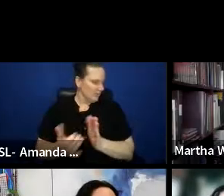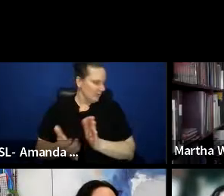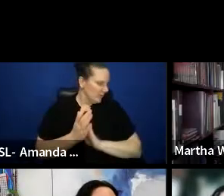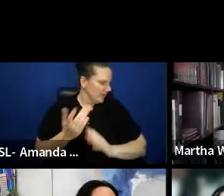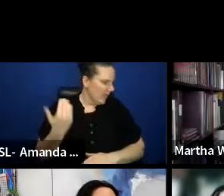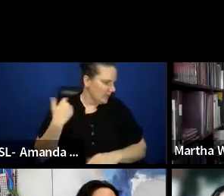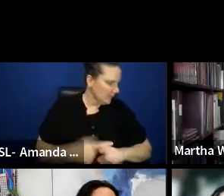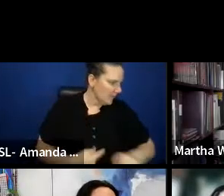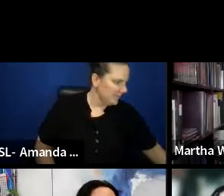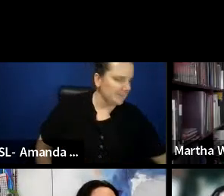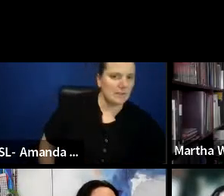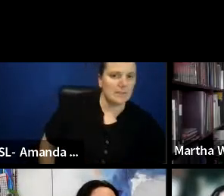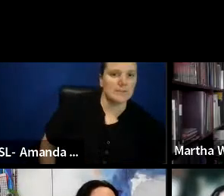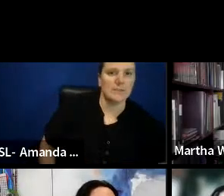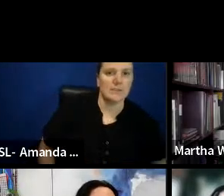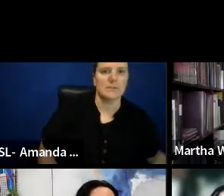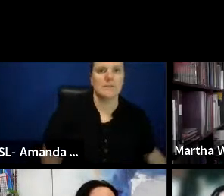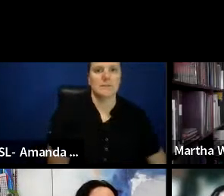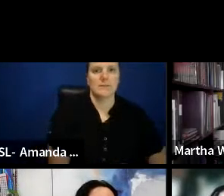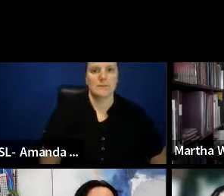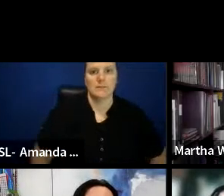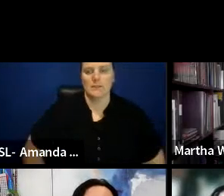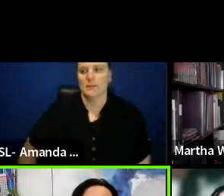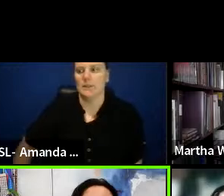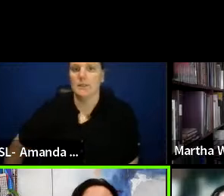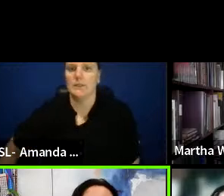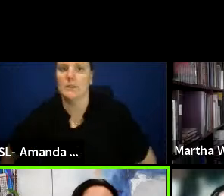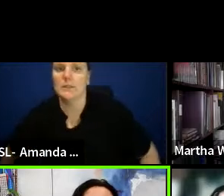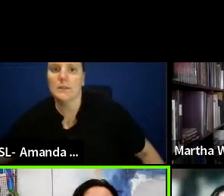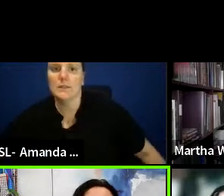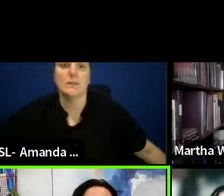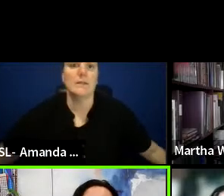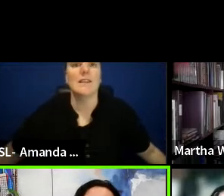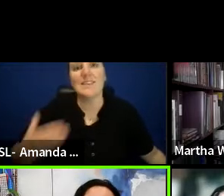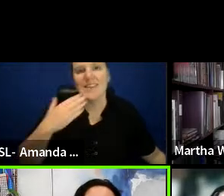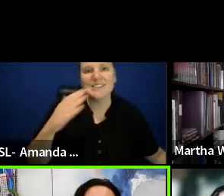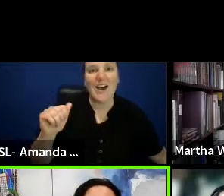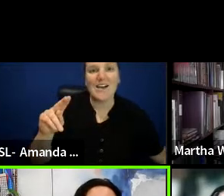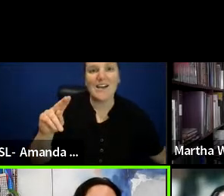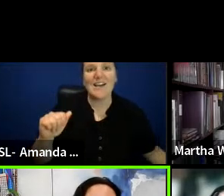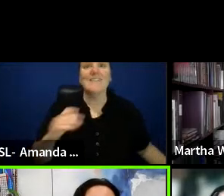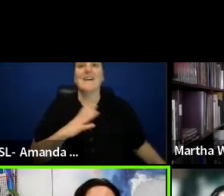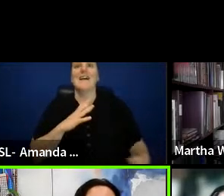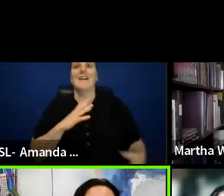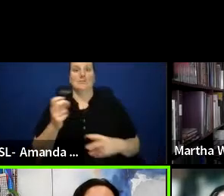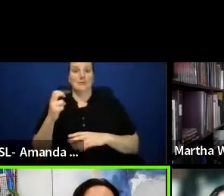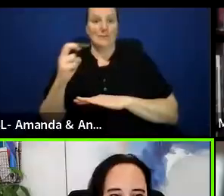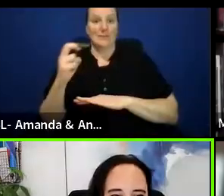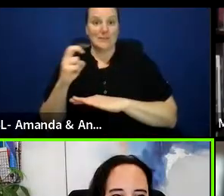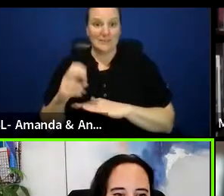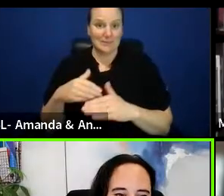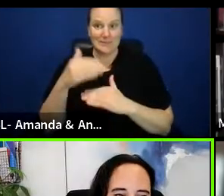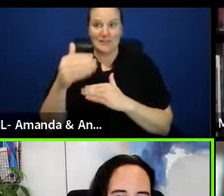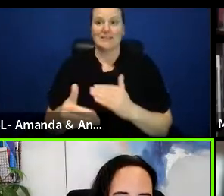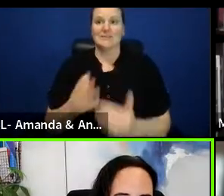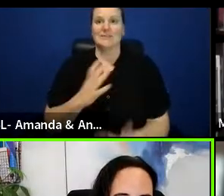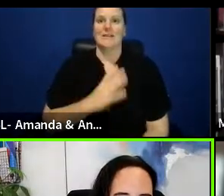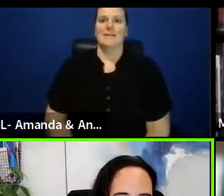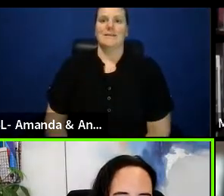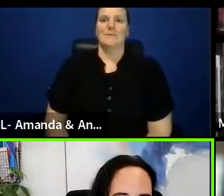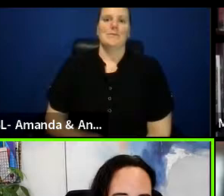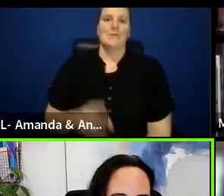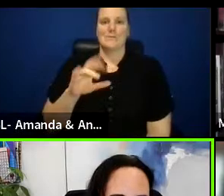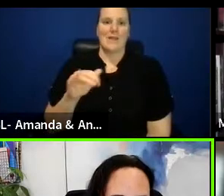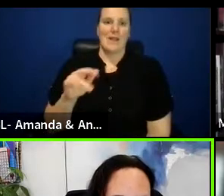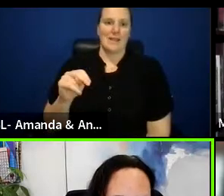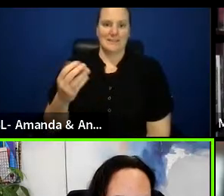month. Thank you. Thanks, Hannah. All right, transportation is up. So Ryan